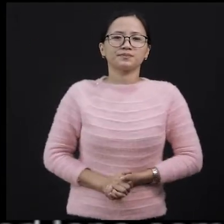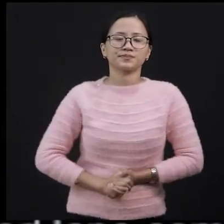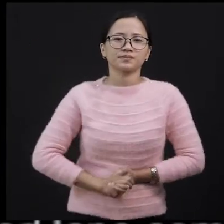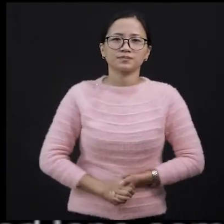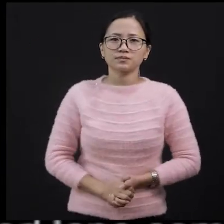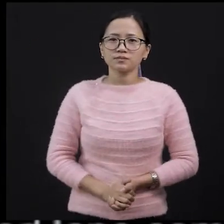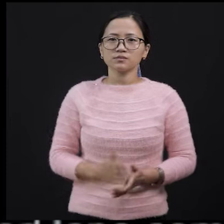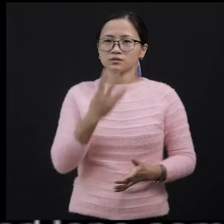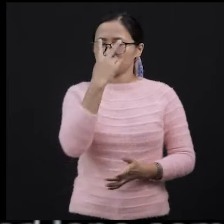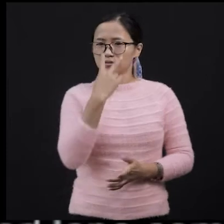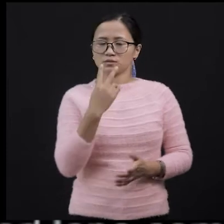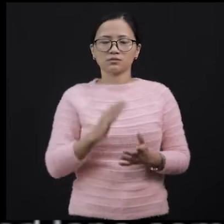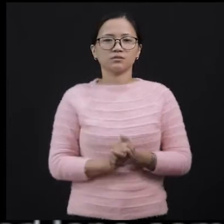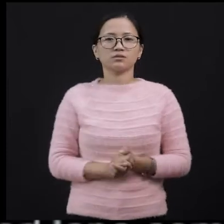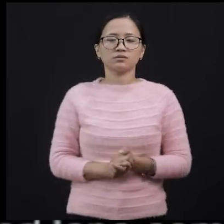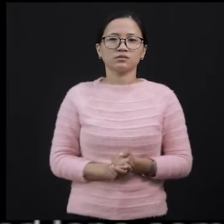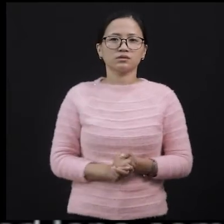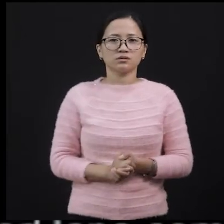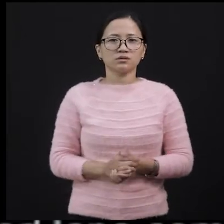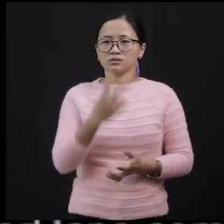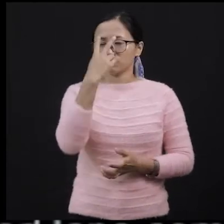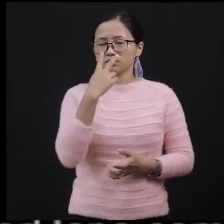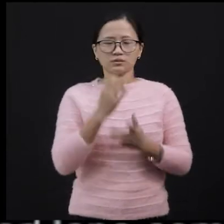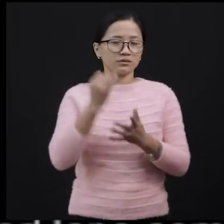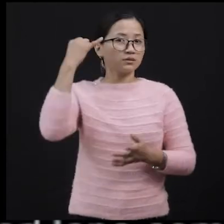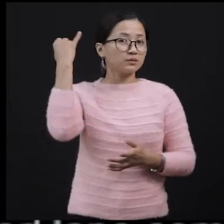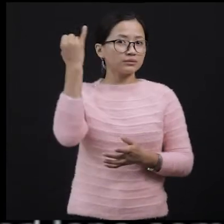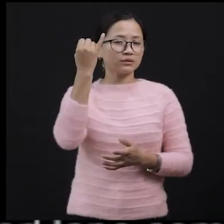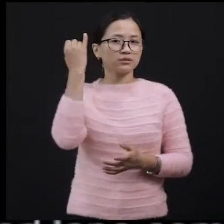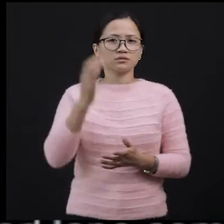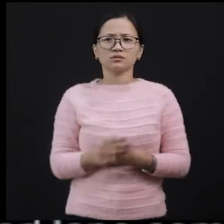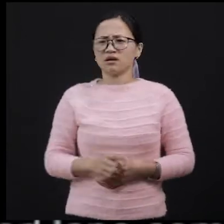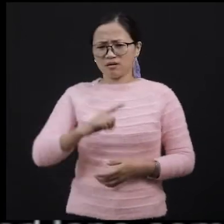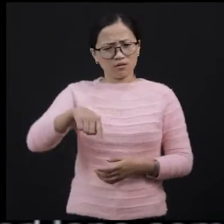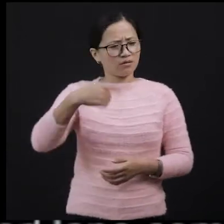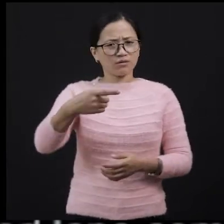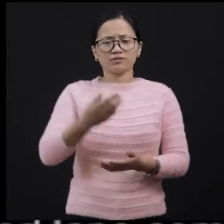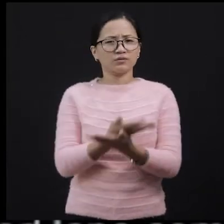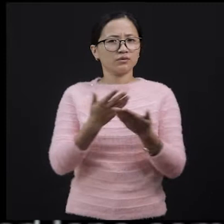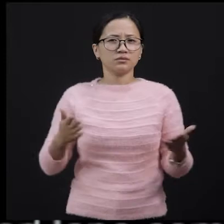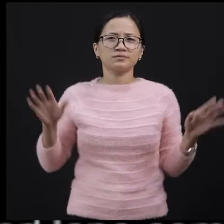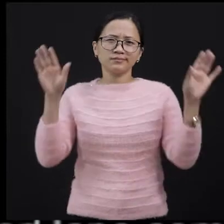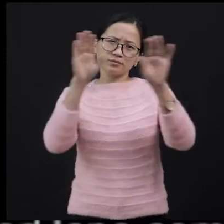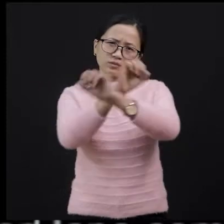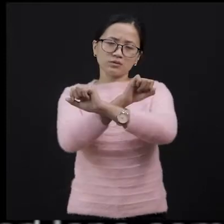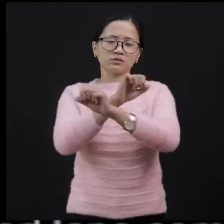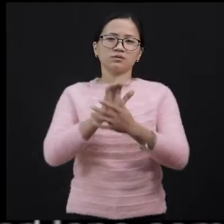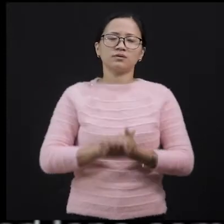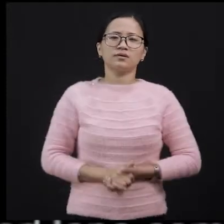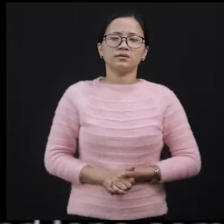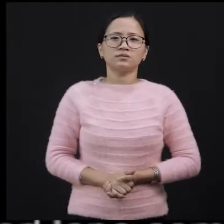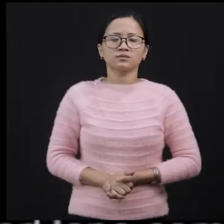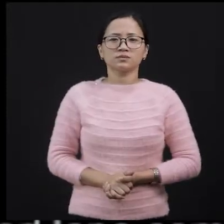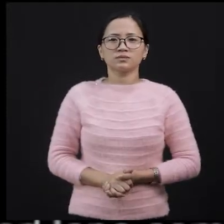Now you can just close your eyes and imagine everything is dark, right? So